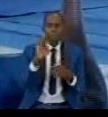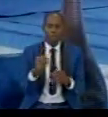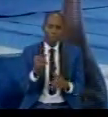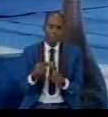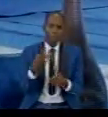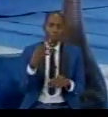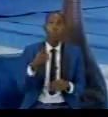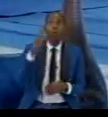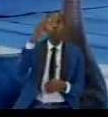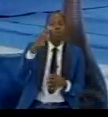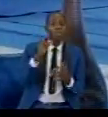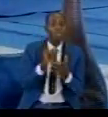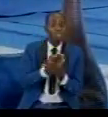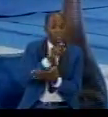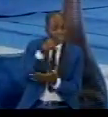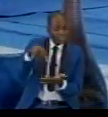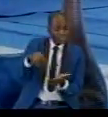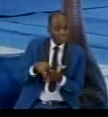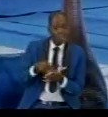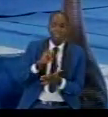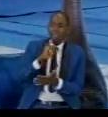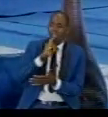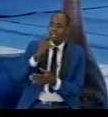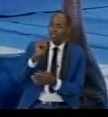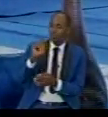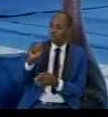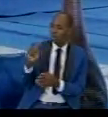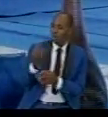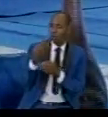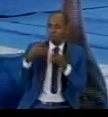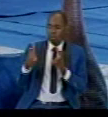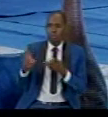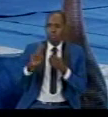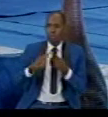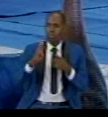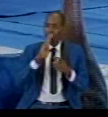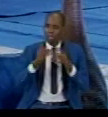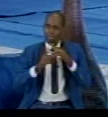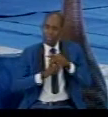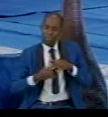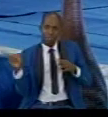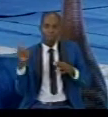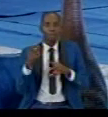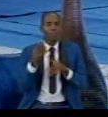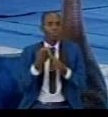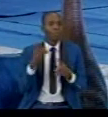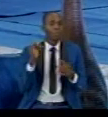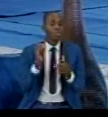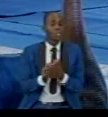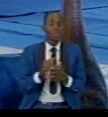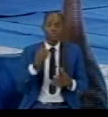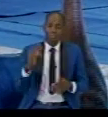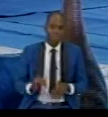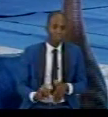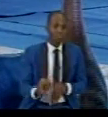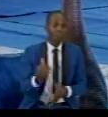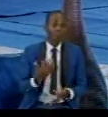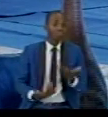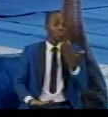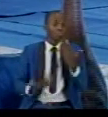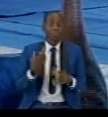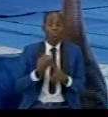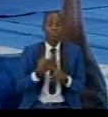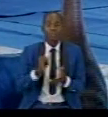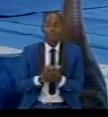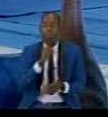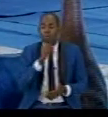theirs is the only way of her skin out of the ancient furnace out of the Eternal